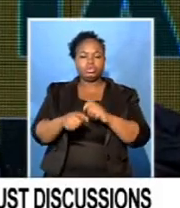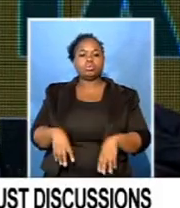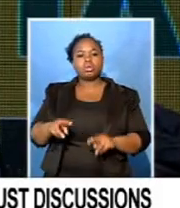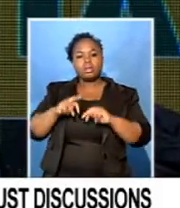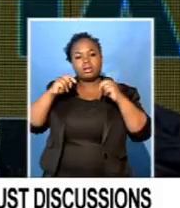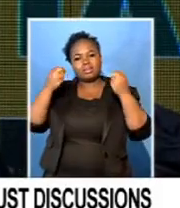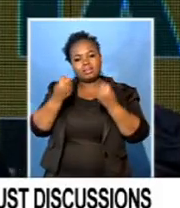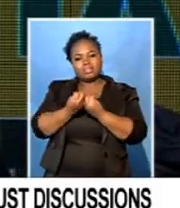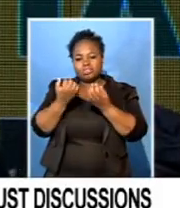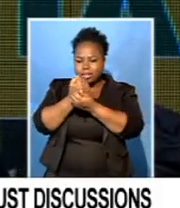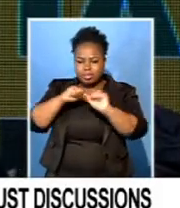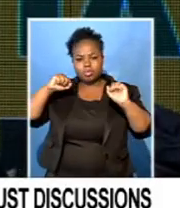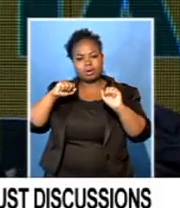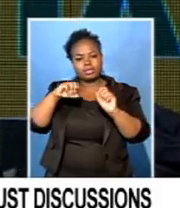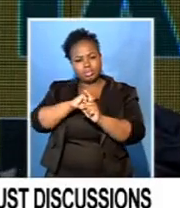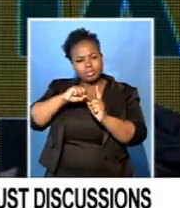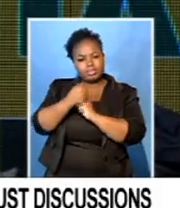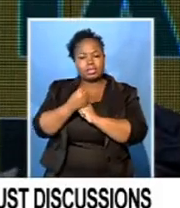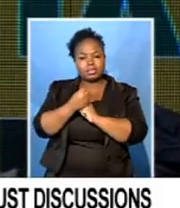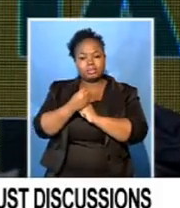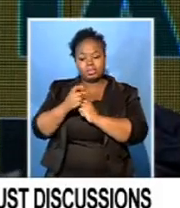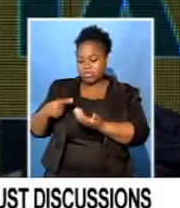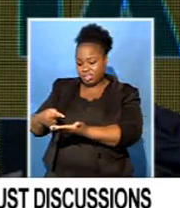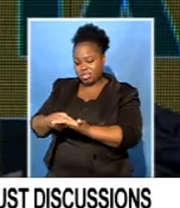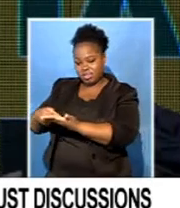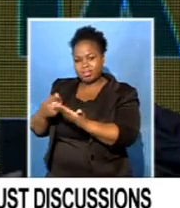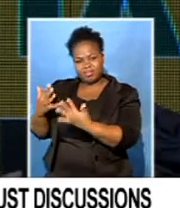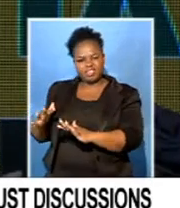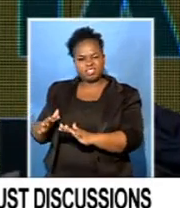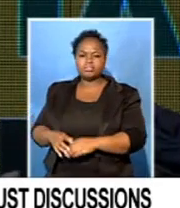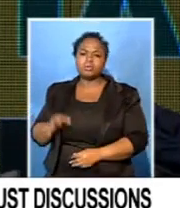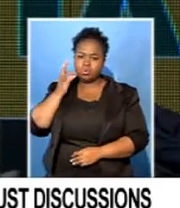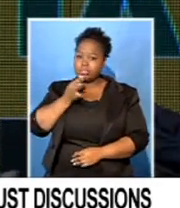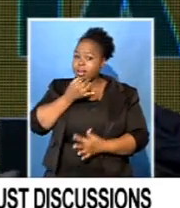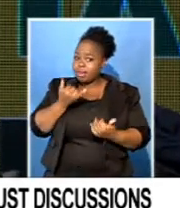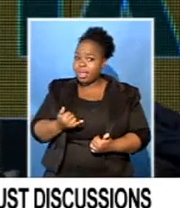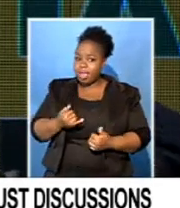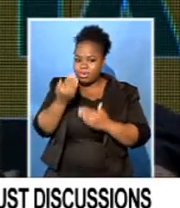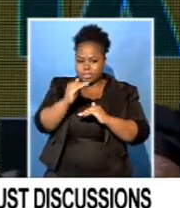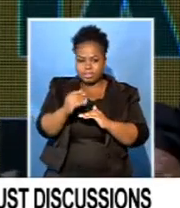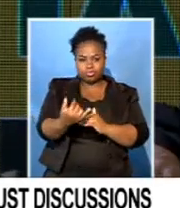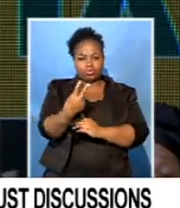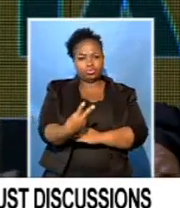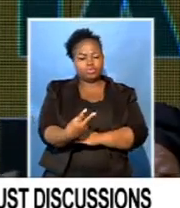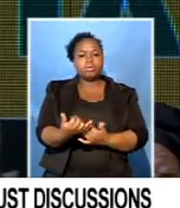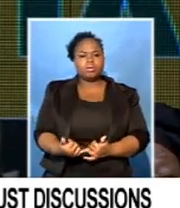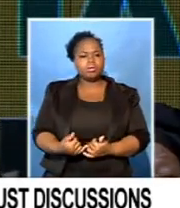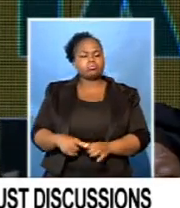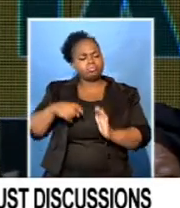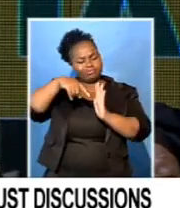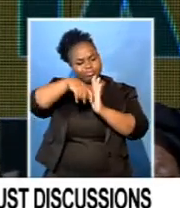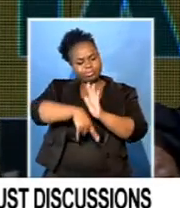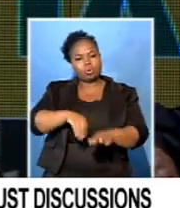democratic society. We said that this phase would be characterized by